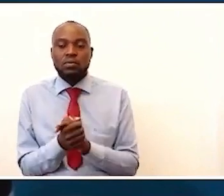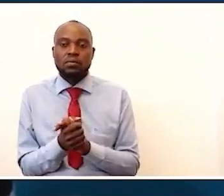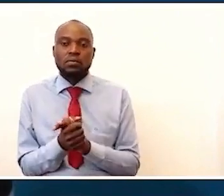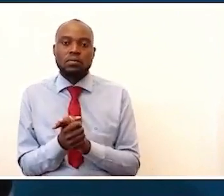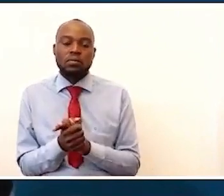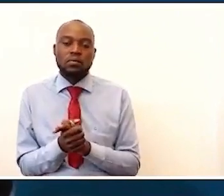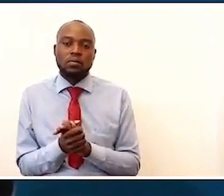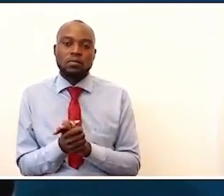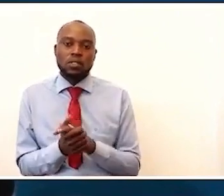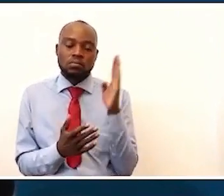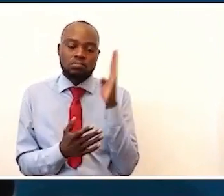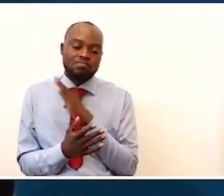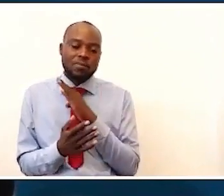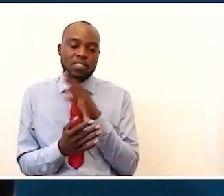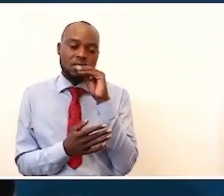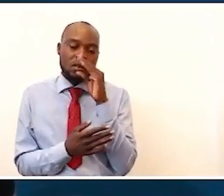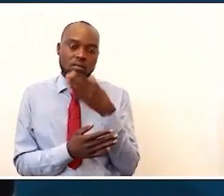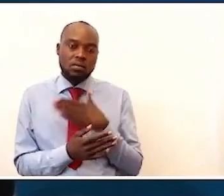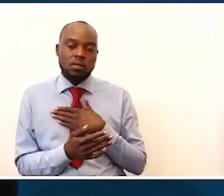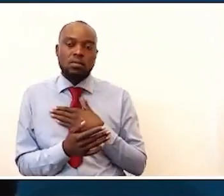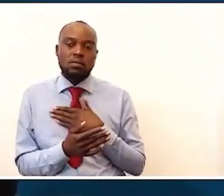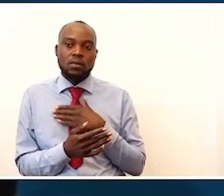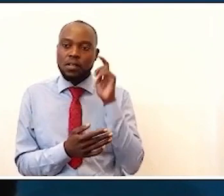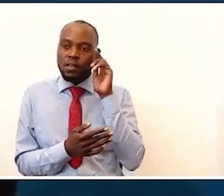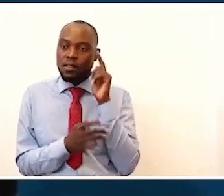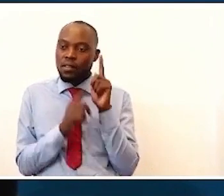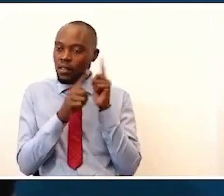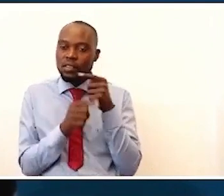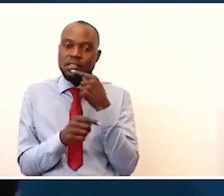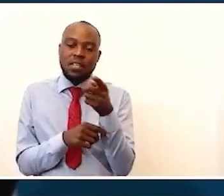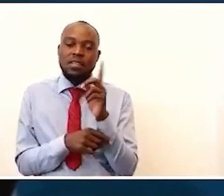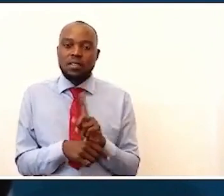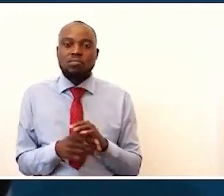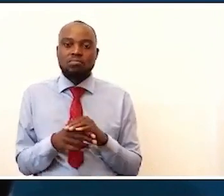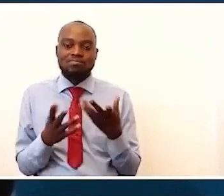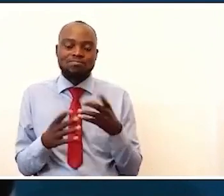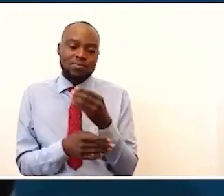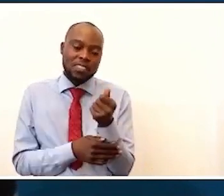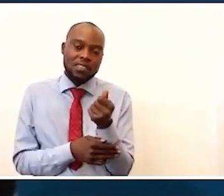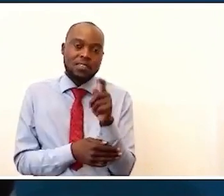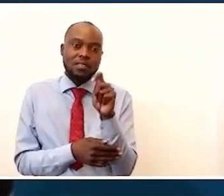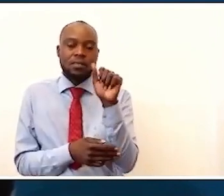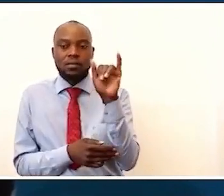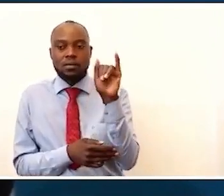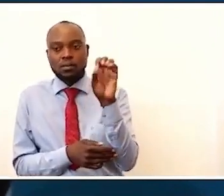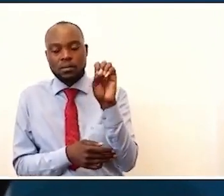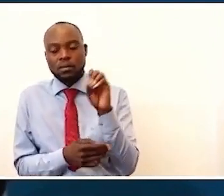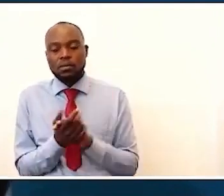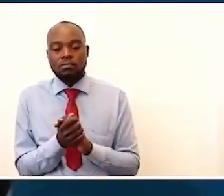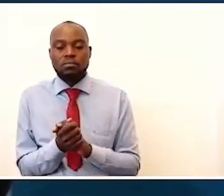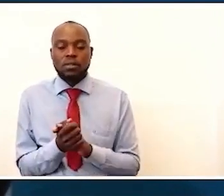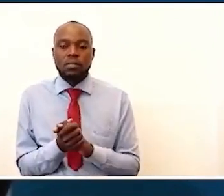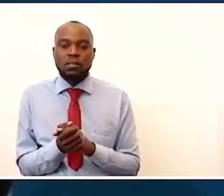my concluding remark, I think I will say that, well, I come from taxation. So at UNDP, we do see